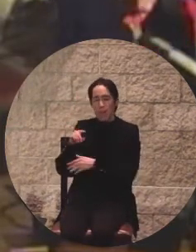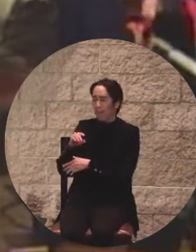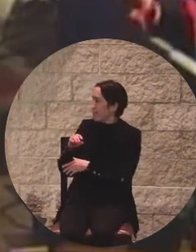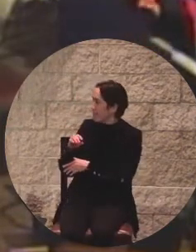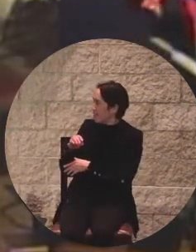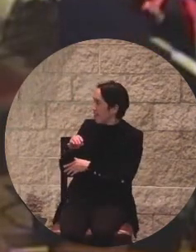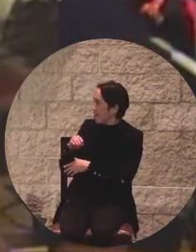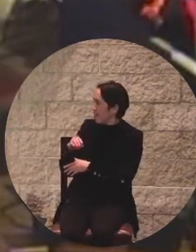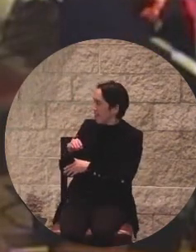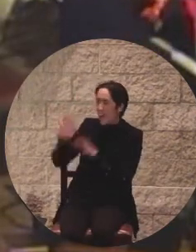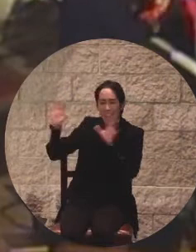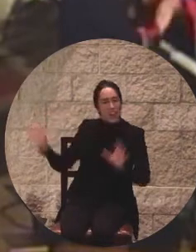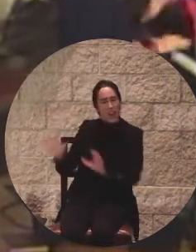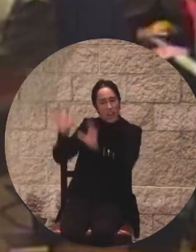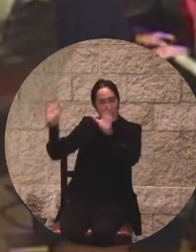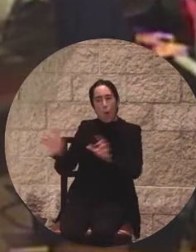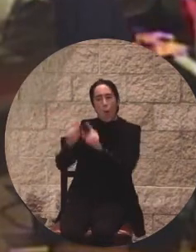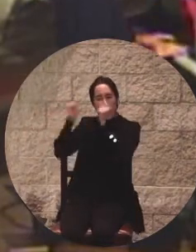There you go.